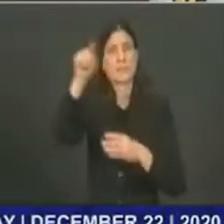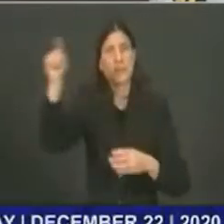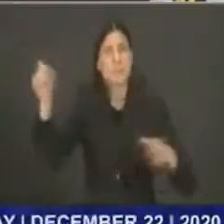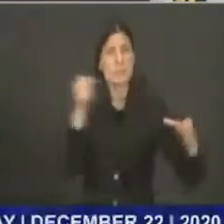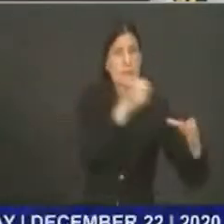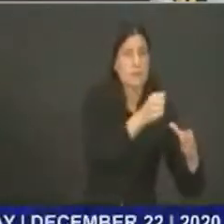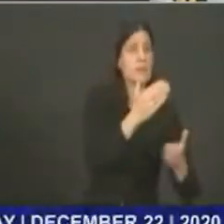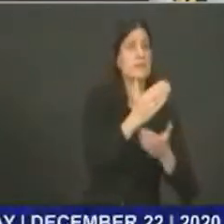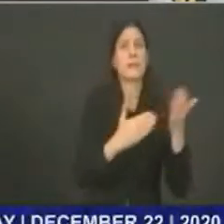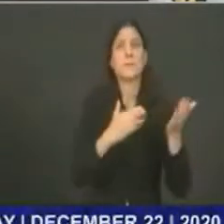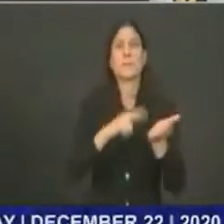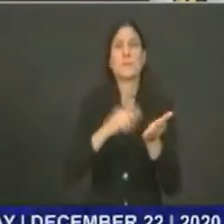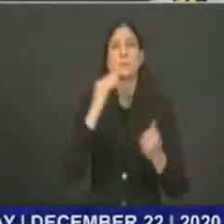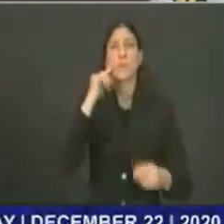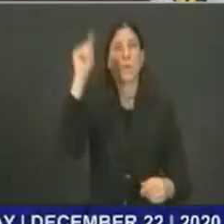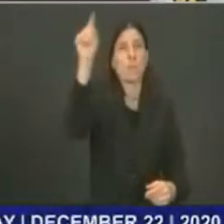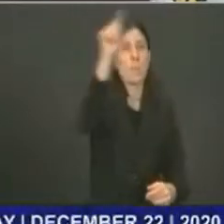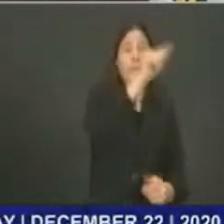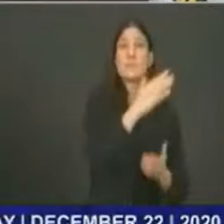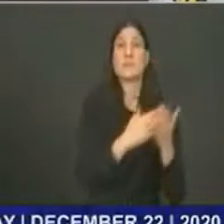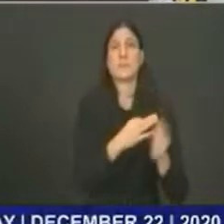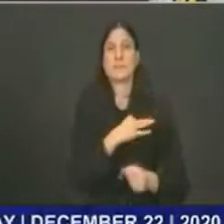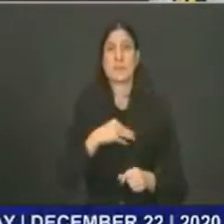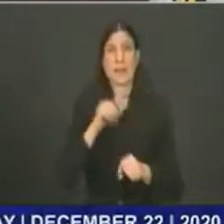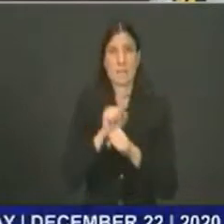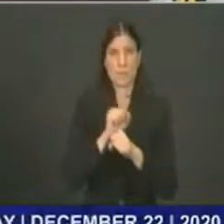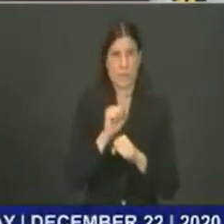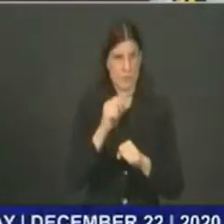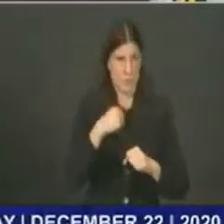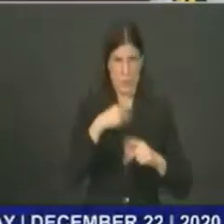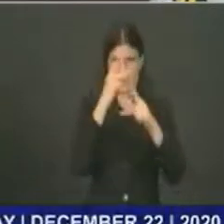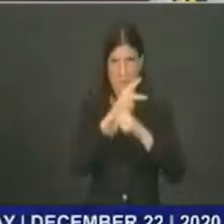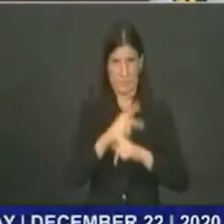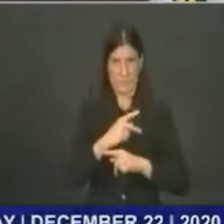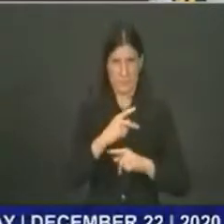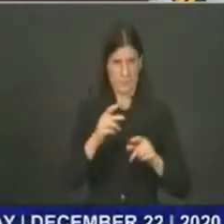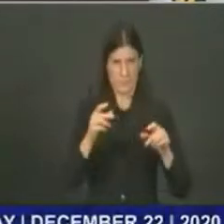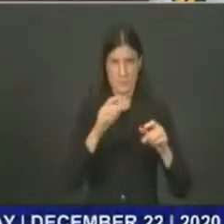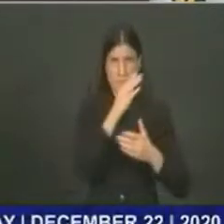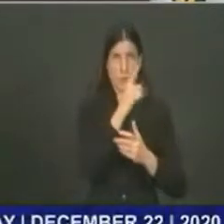early. And then we'll make any final determinations about any